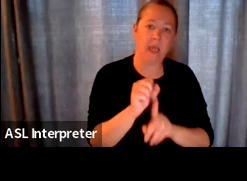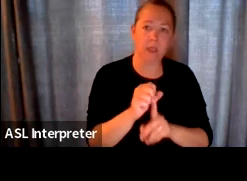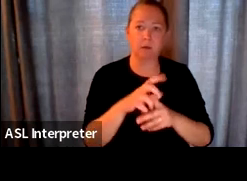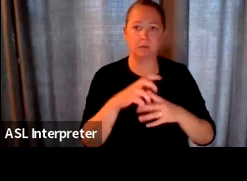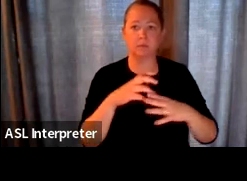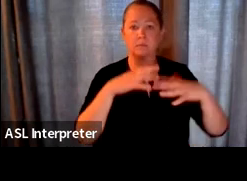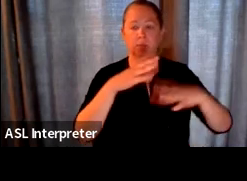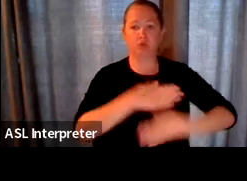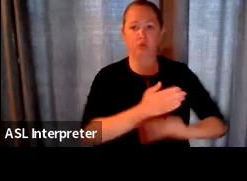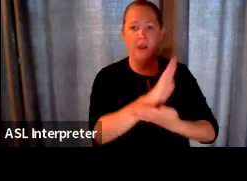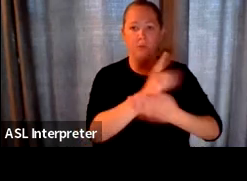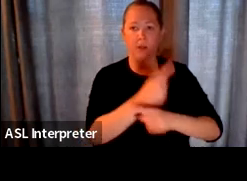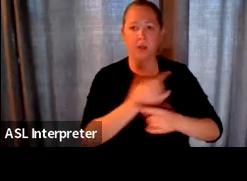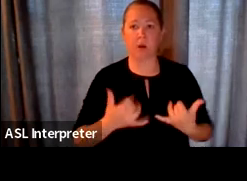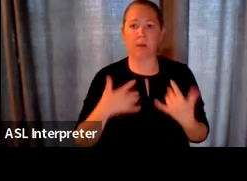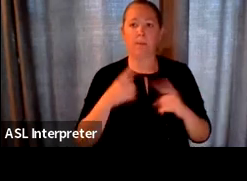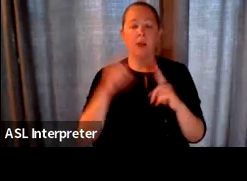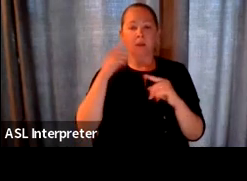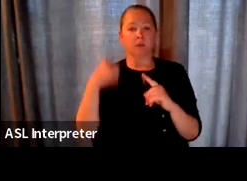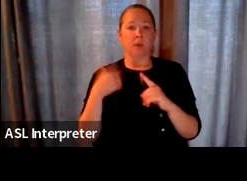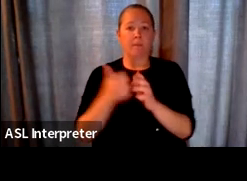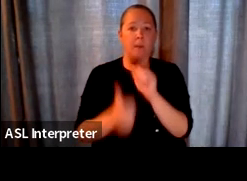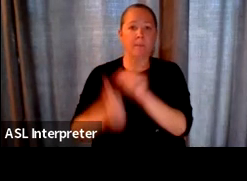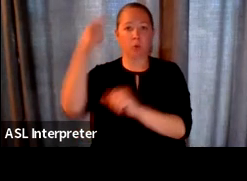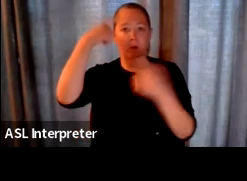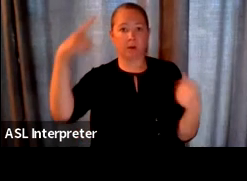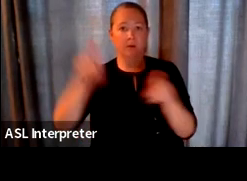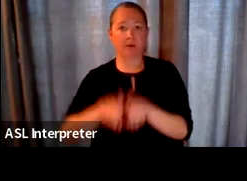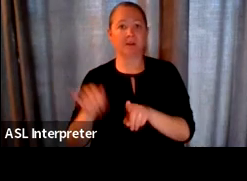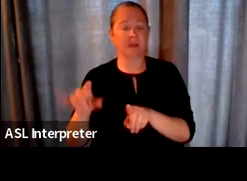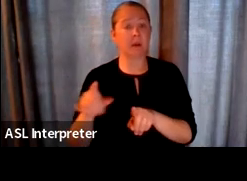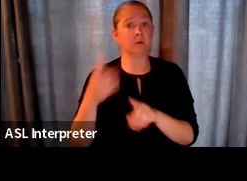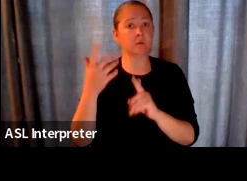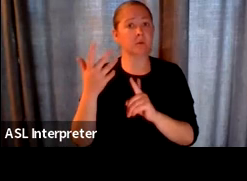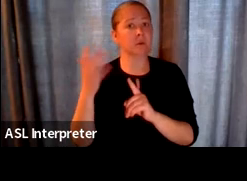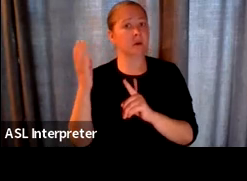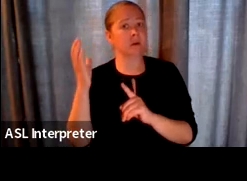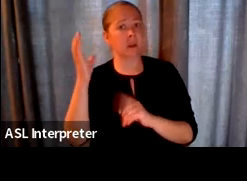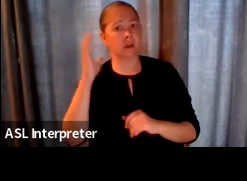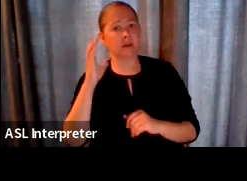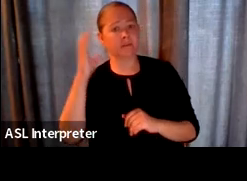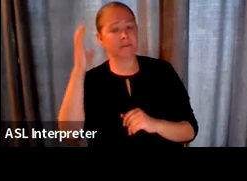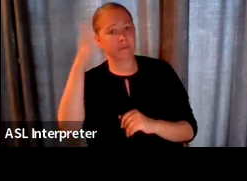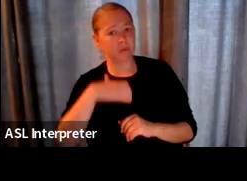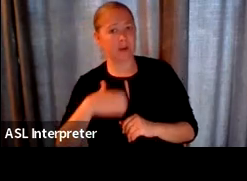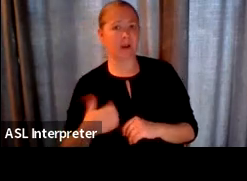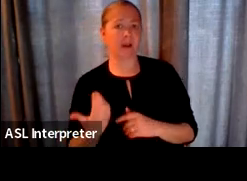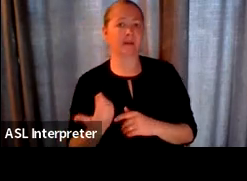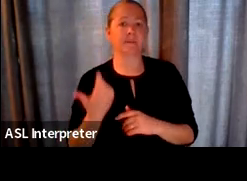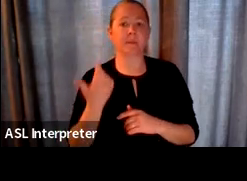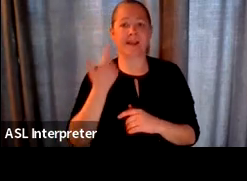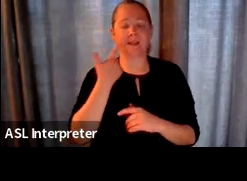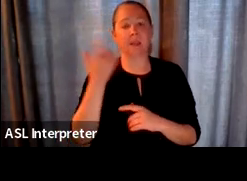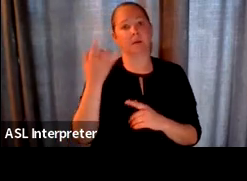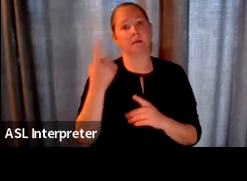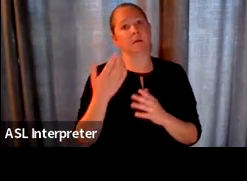majority disagreed so much about the facts is actually quite unusual. And I think it's a little bit foreboding of what's to come from